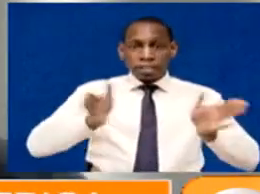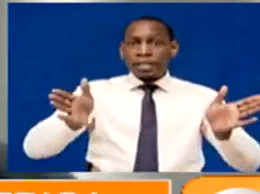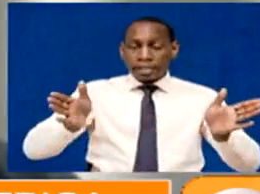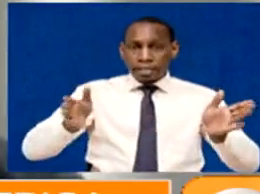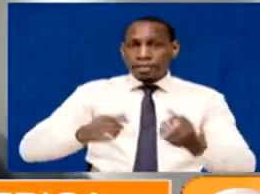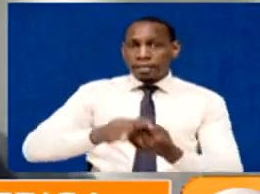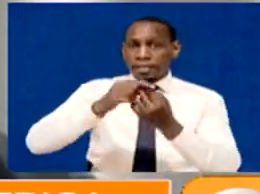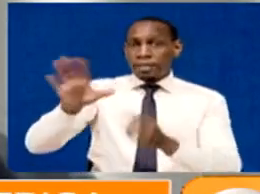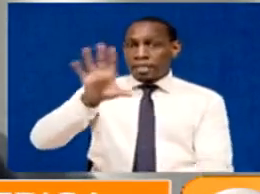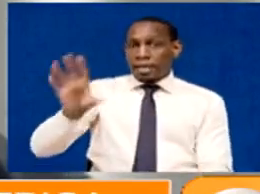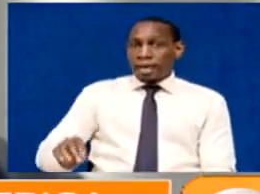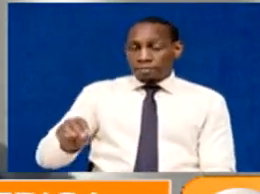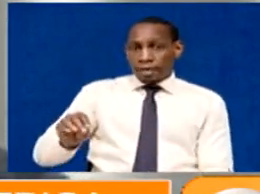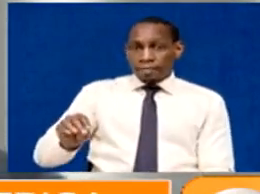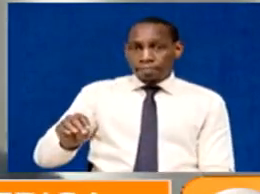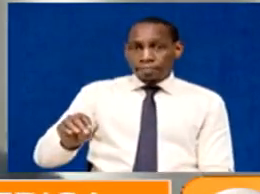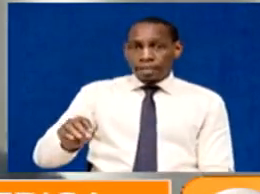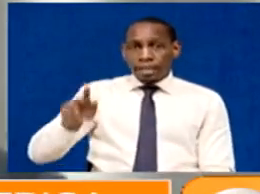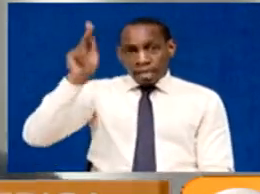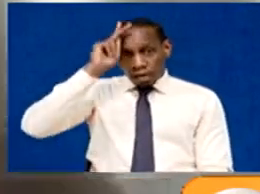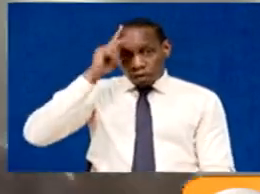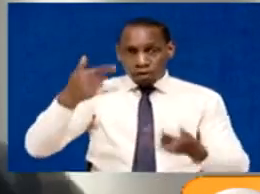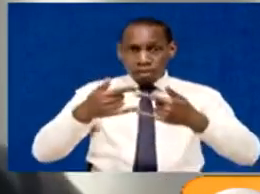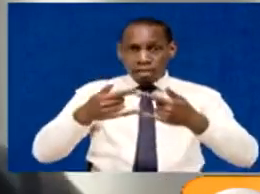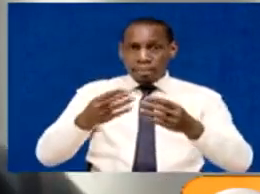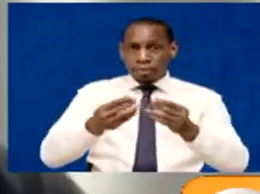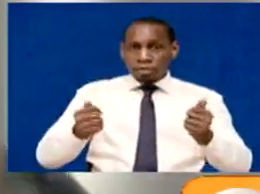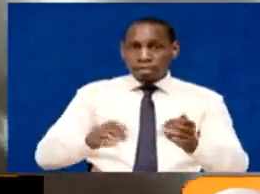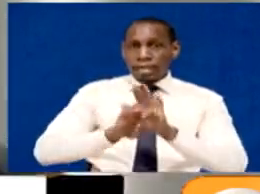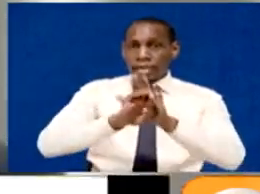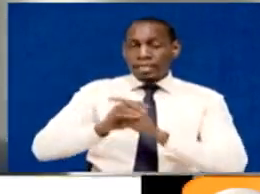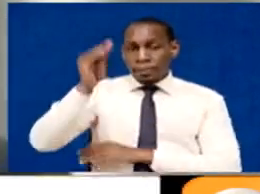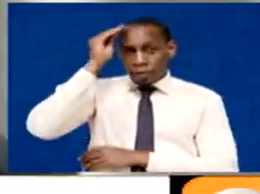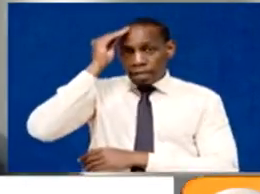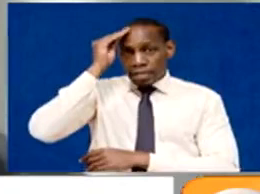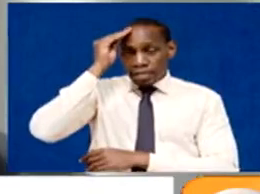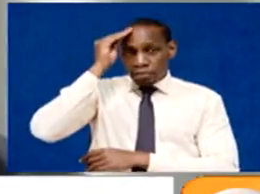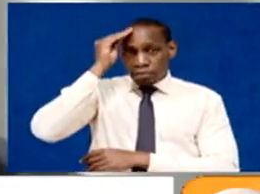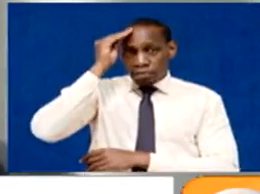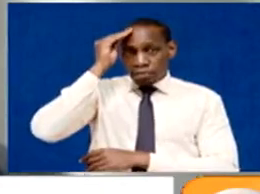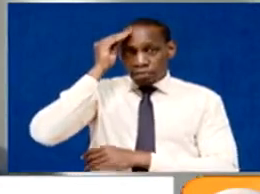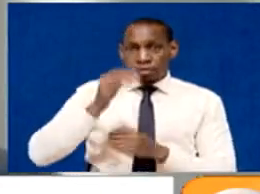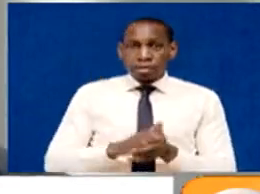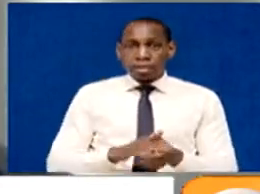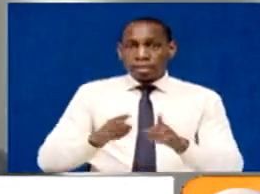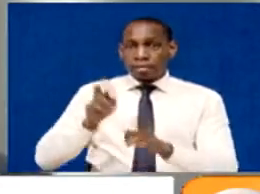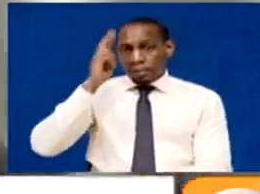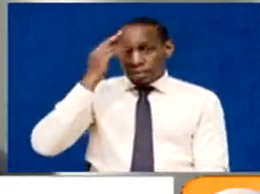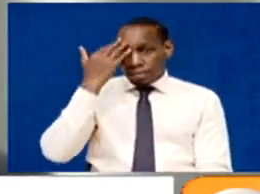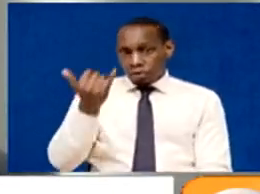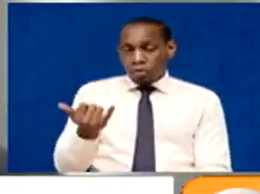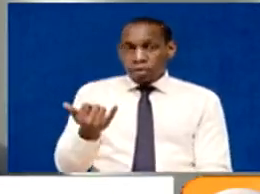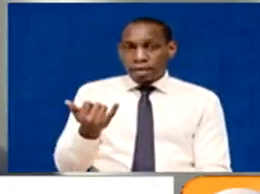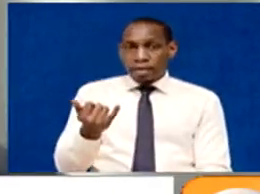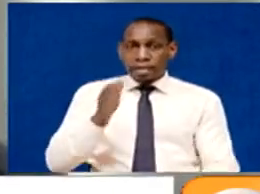world, especially here in Africa. So including the knowledge gap, like education is like profoundly important, right? And that's why our